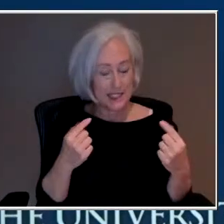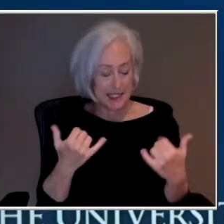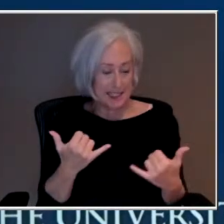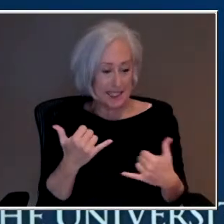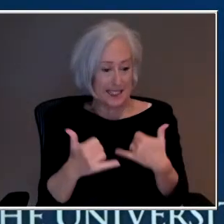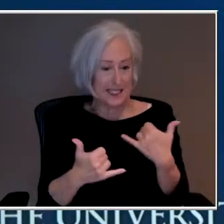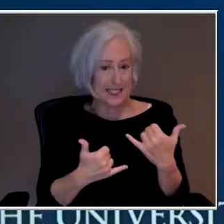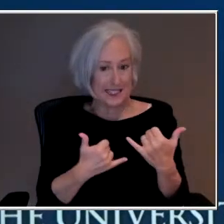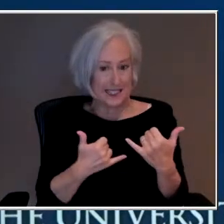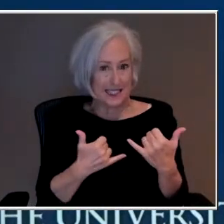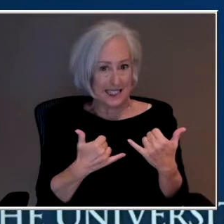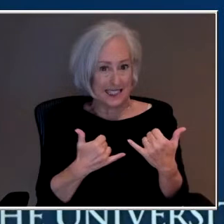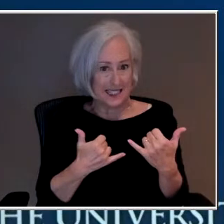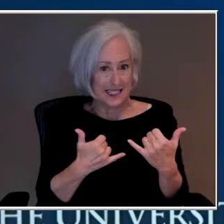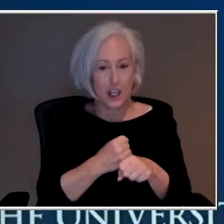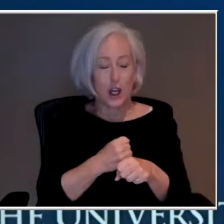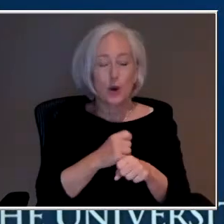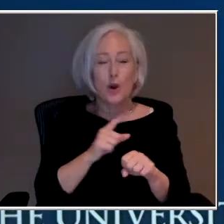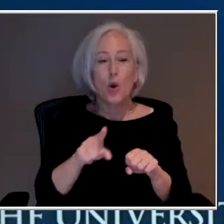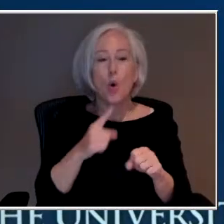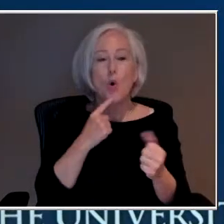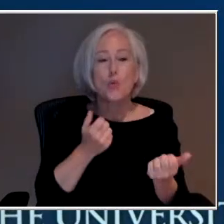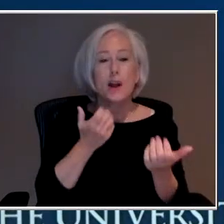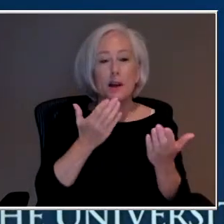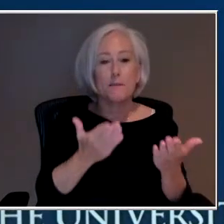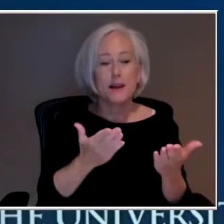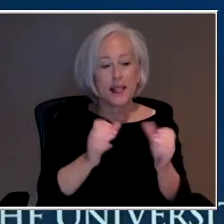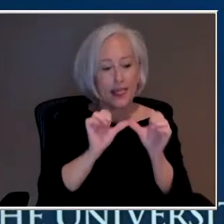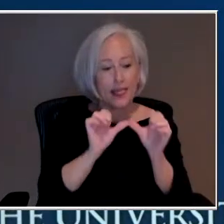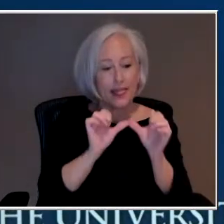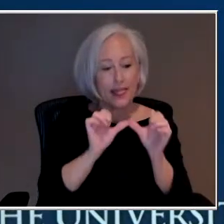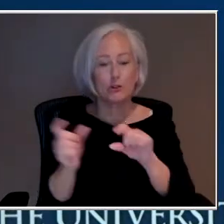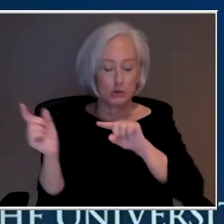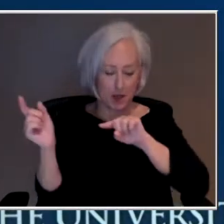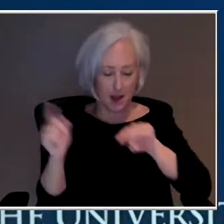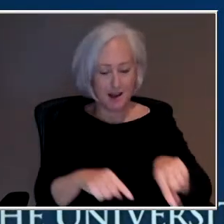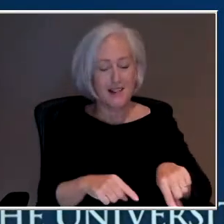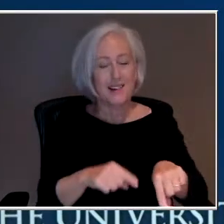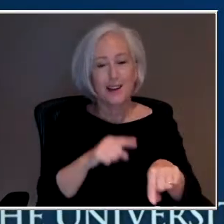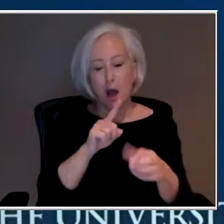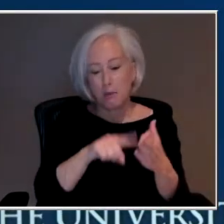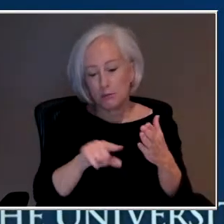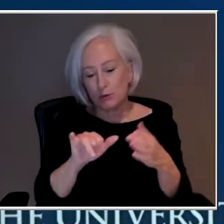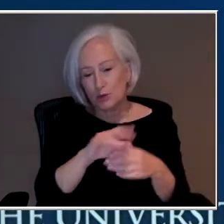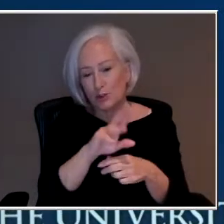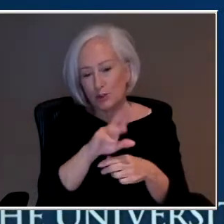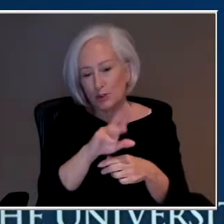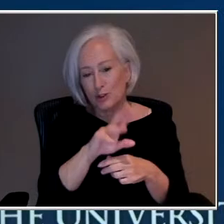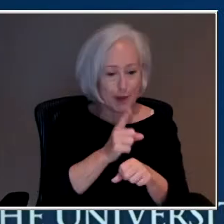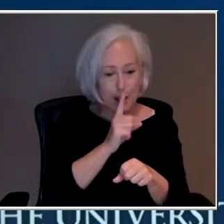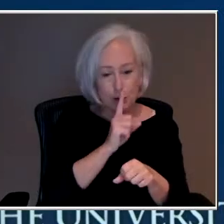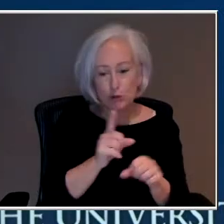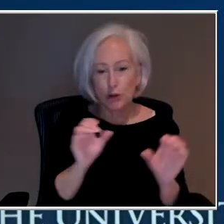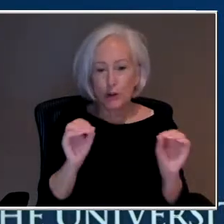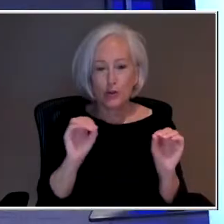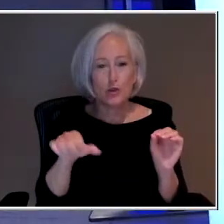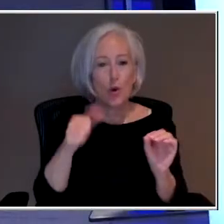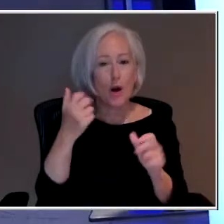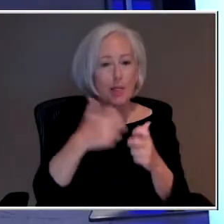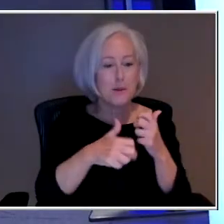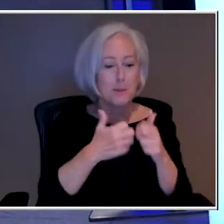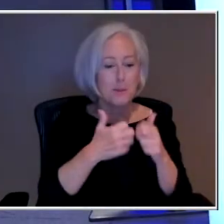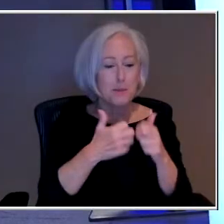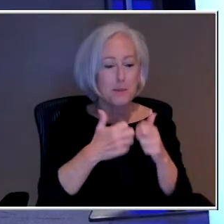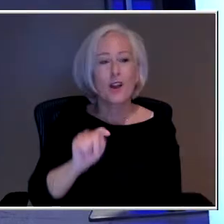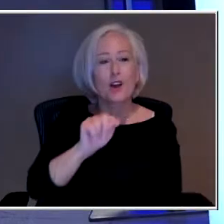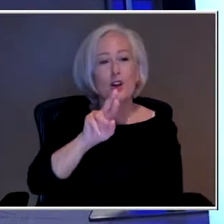recommendation is to see if it's something that persists over time. Bring them in and have them checked out, just to rule out any underlying vision issues or anything more concerning. And Tori, for where you sit,